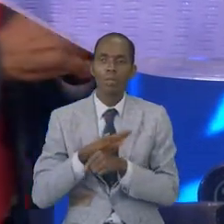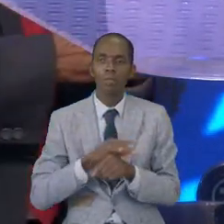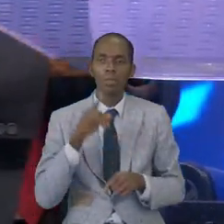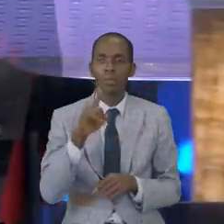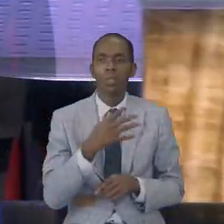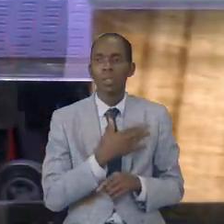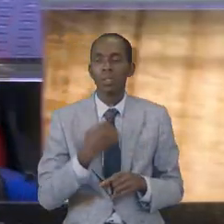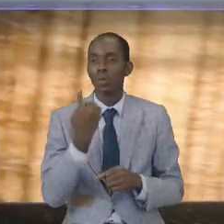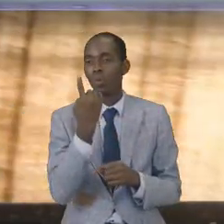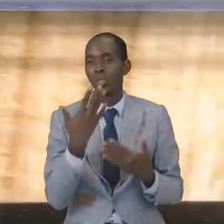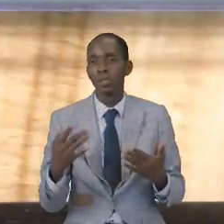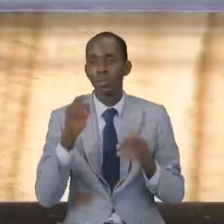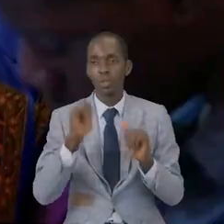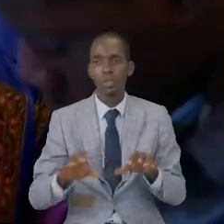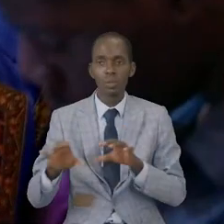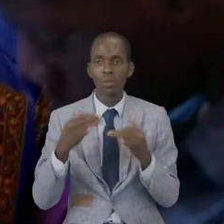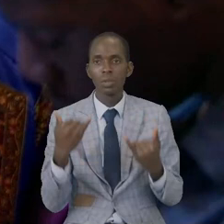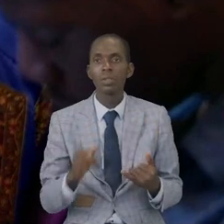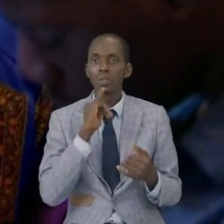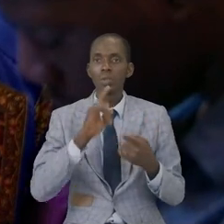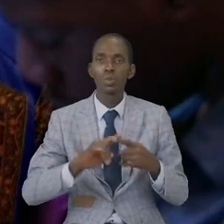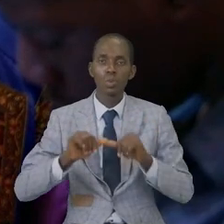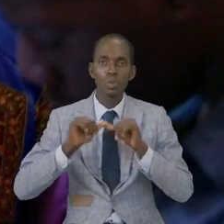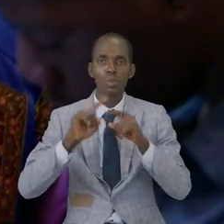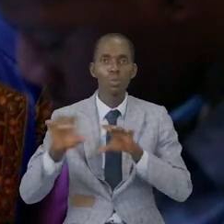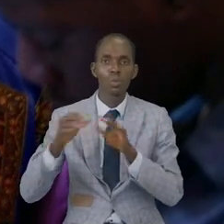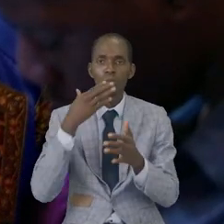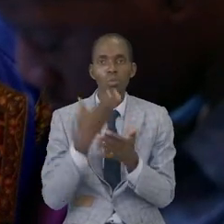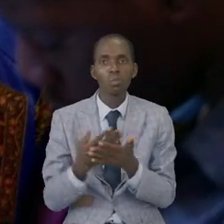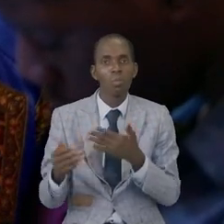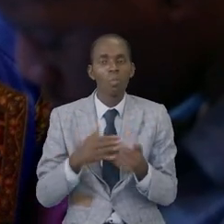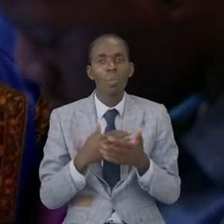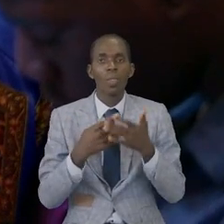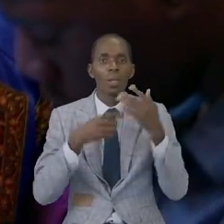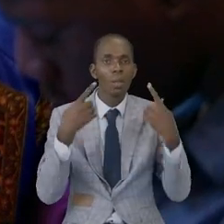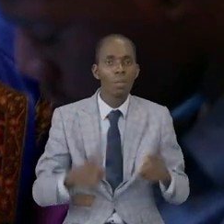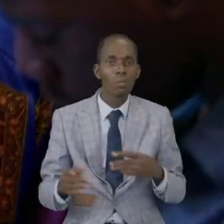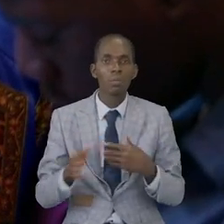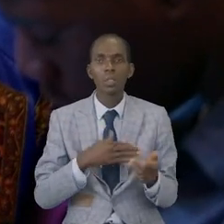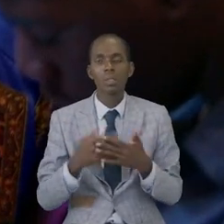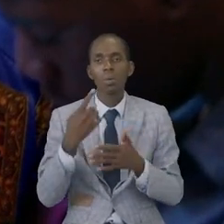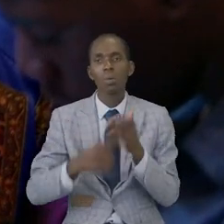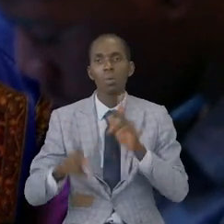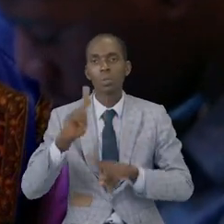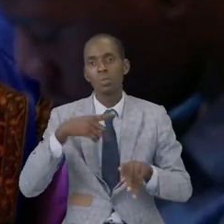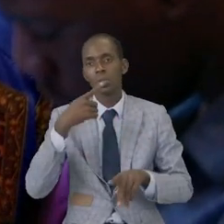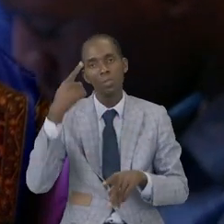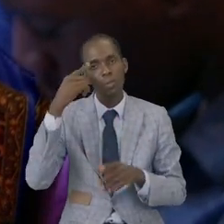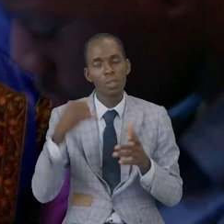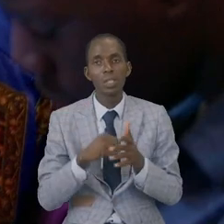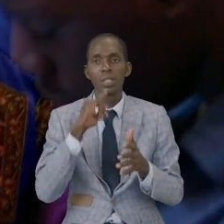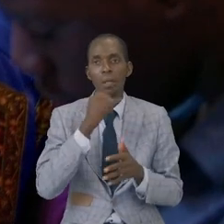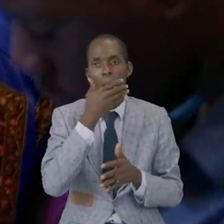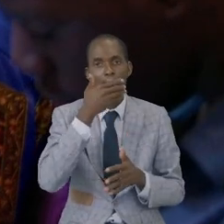only thing you can do now is to do well. Whatever happens, whatever the comments of people, it says, for it is